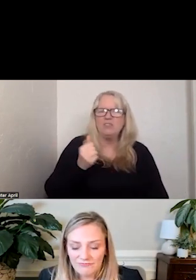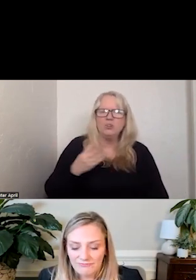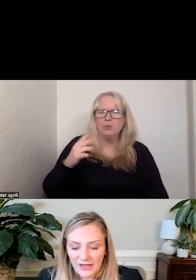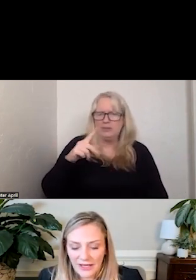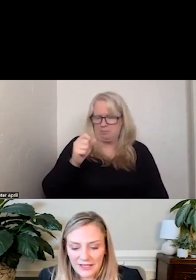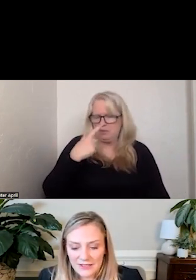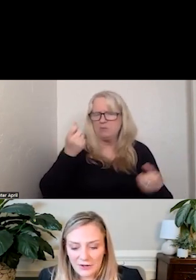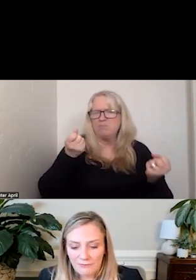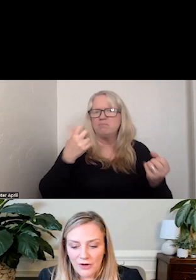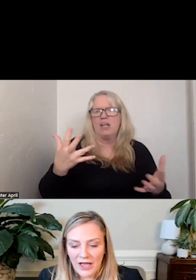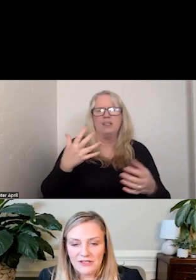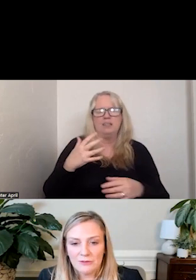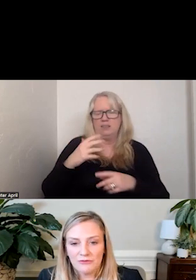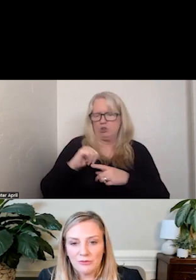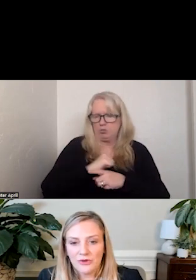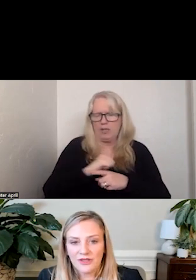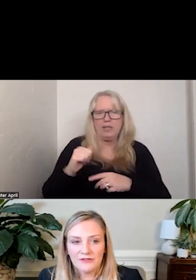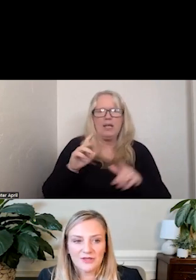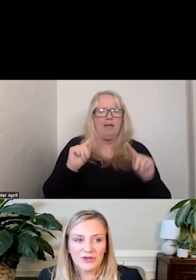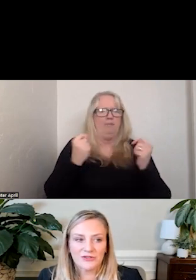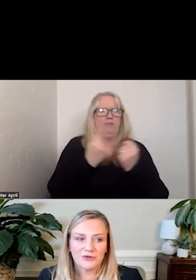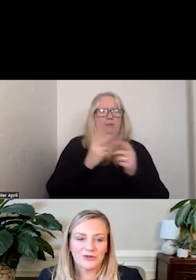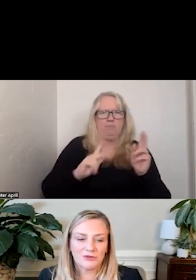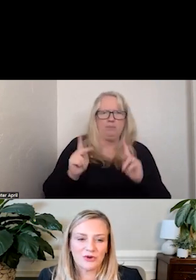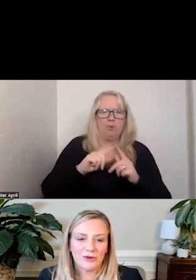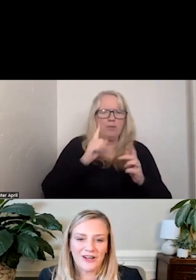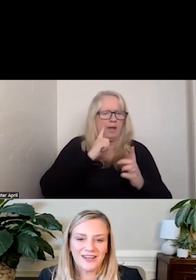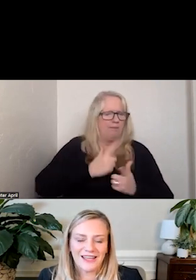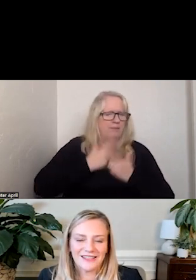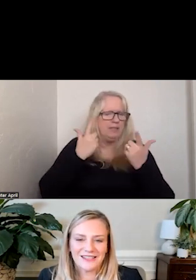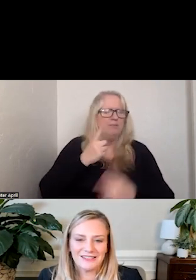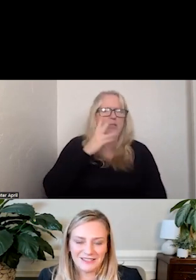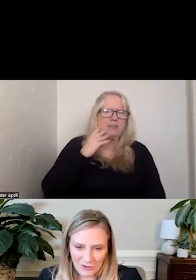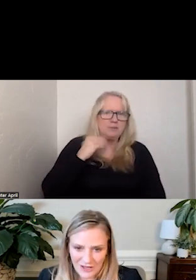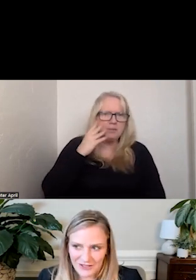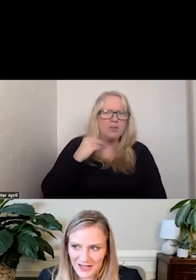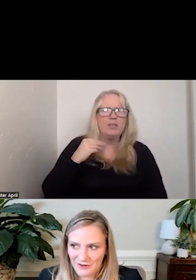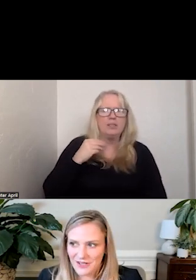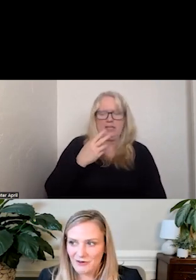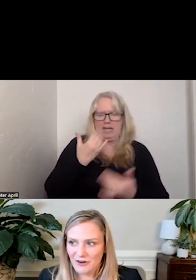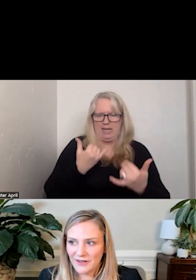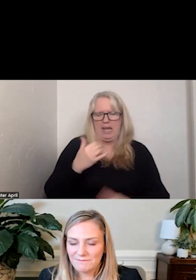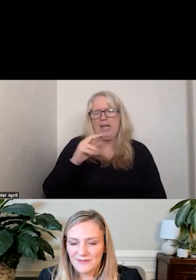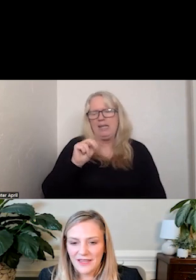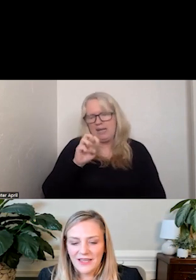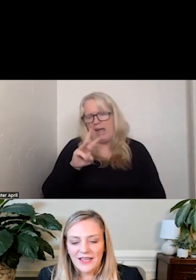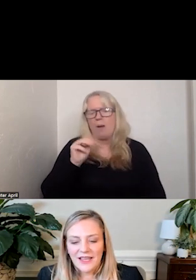training, and I have a team of people with lived experience you can learn more about at